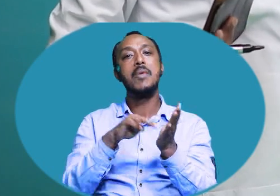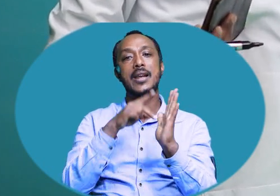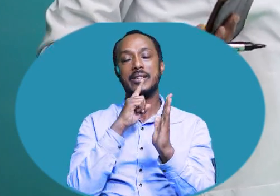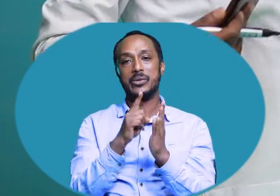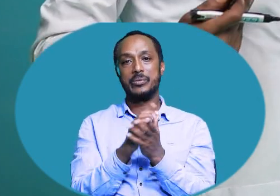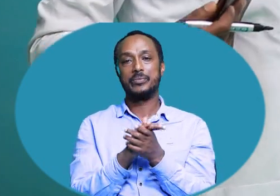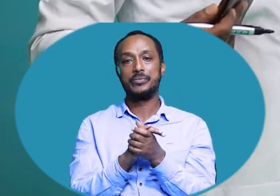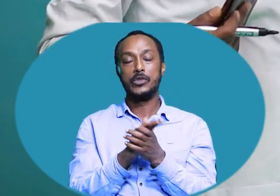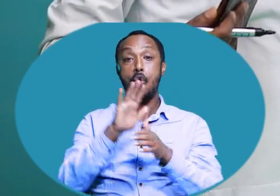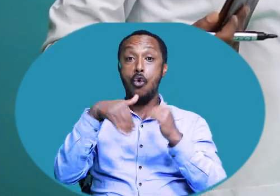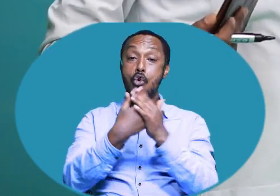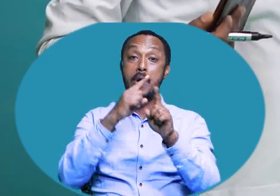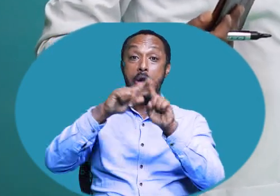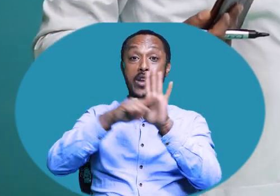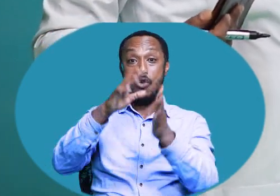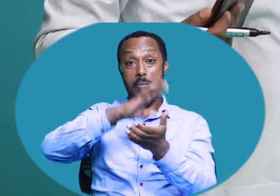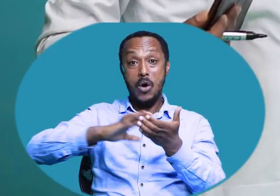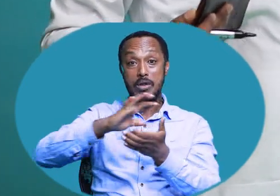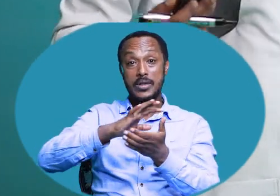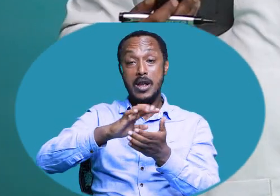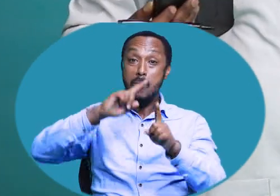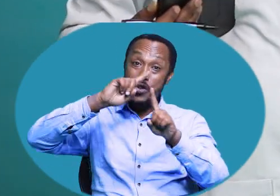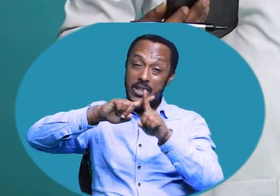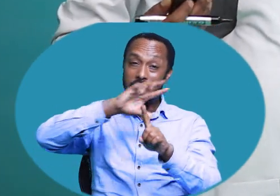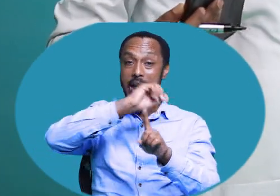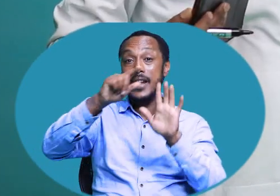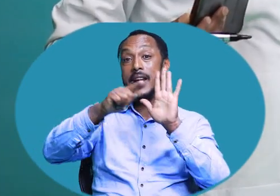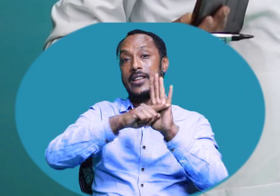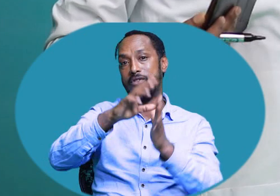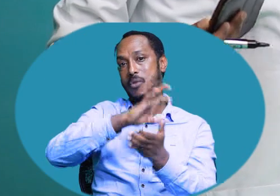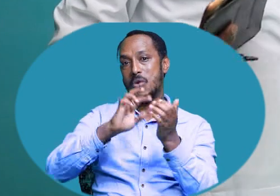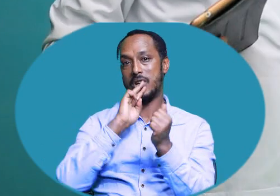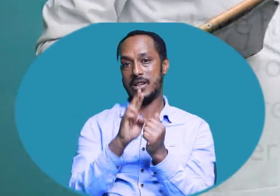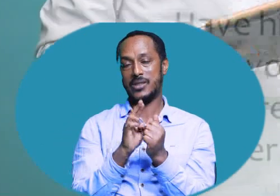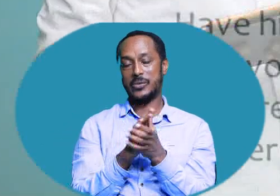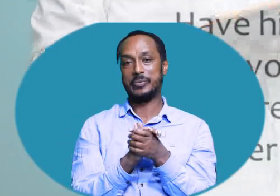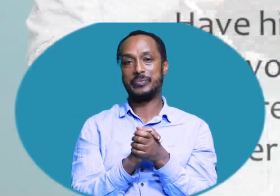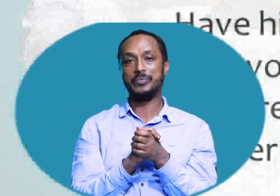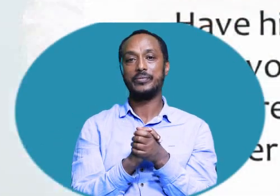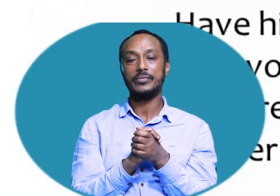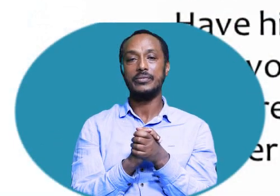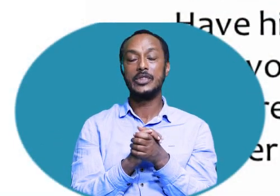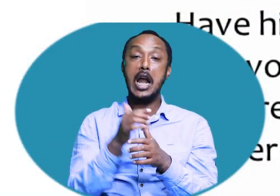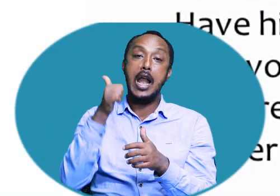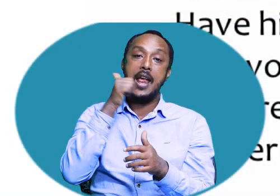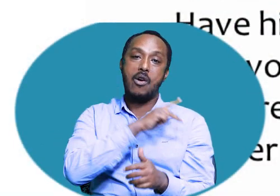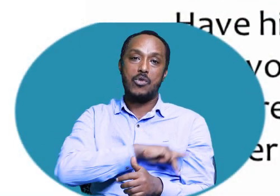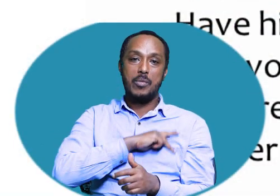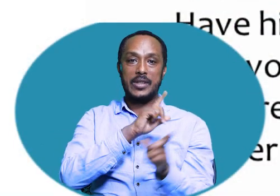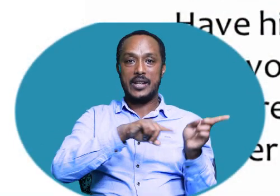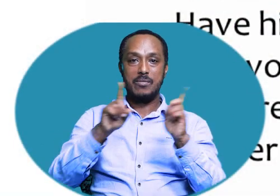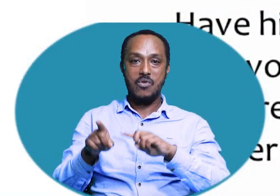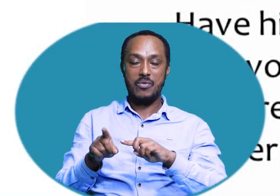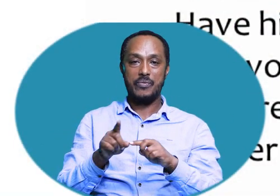units of ionic compound or all ionic compounds are contains positive and negative ions. This is another property of ionic compound. The other properties